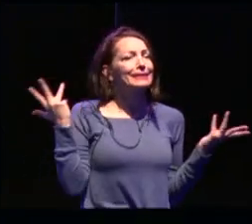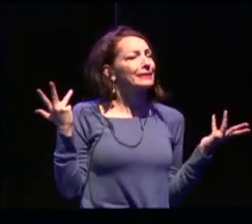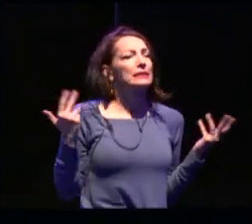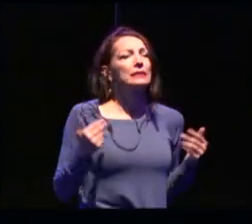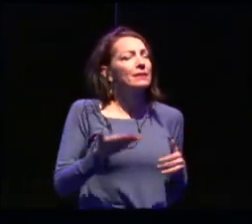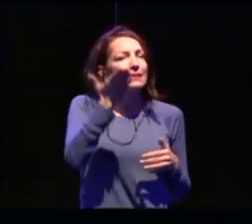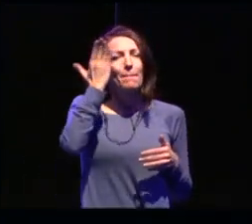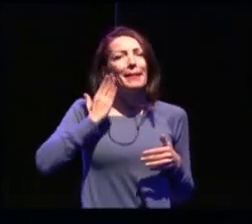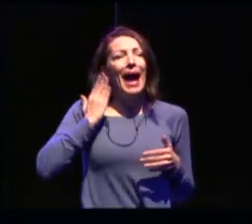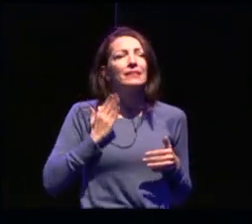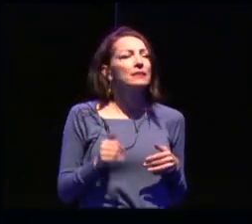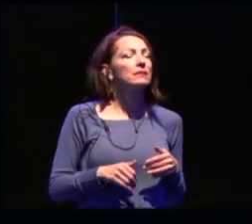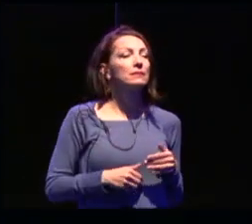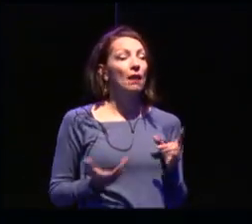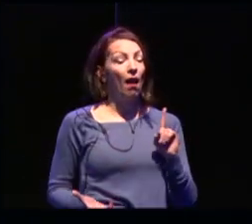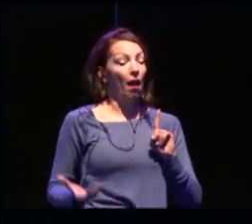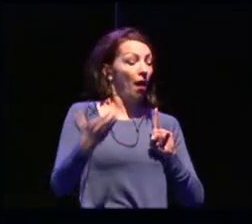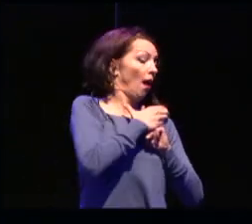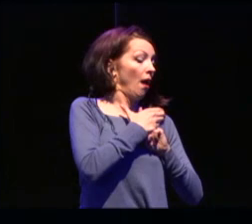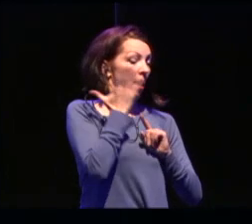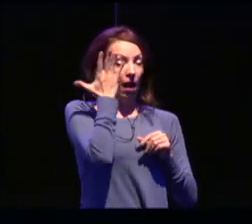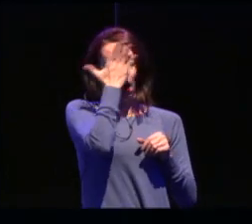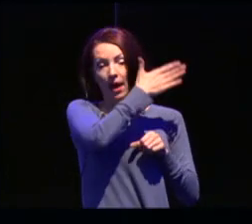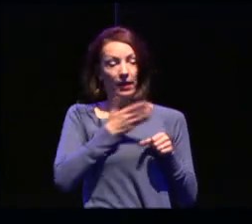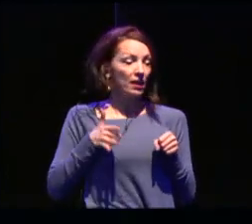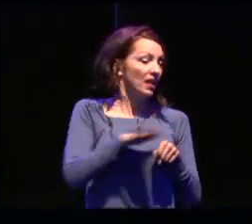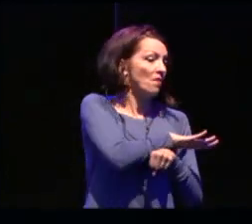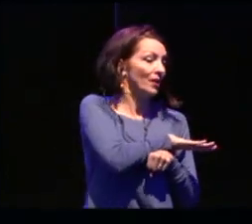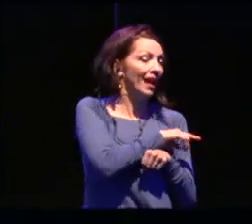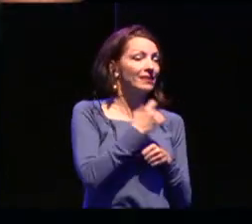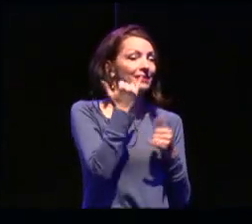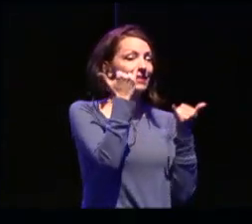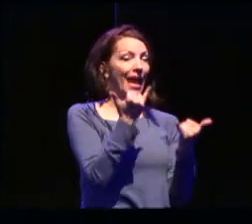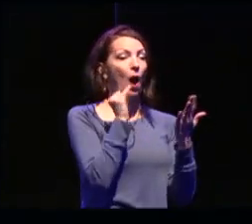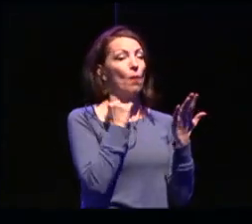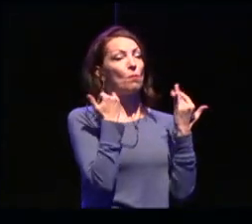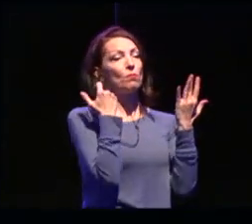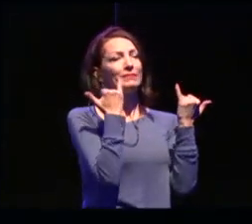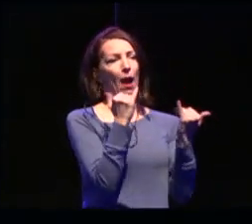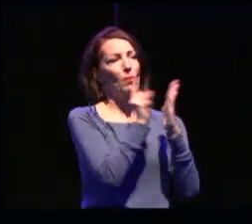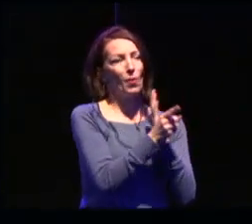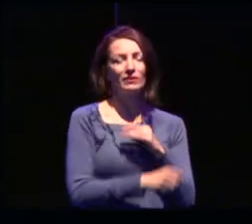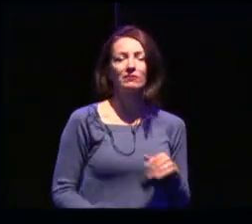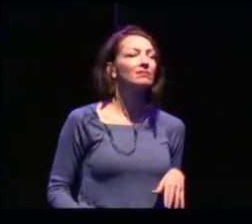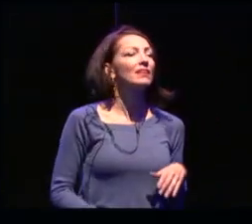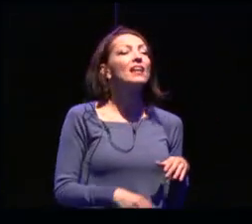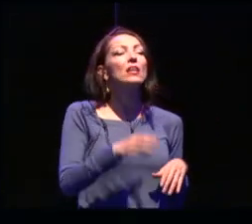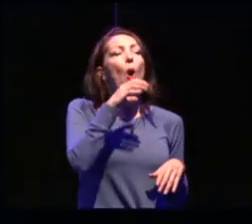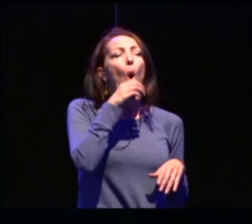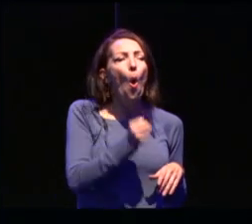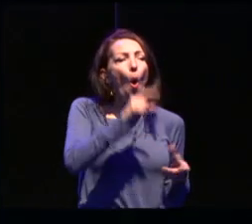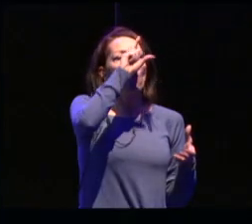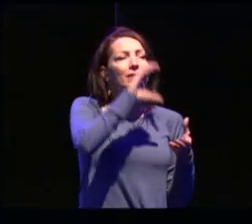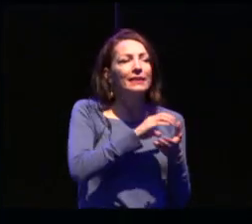They are the past masquerading as your present moment. They are the artifact of a previously held